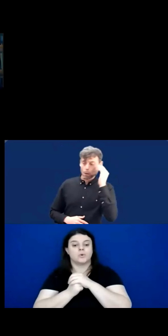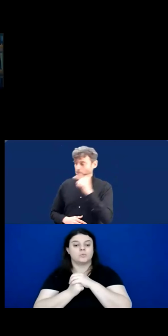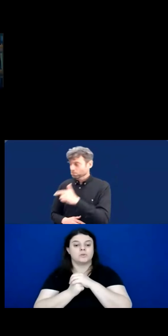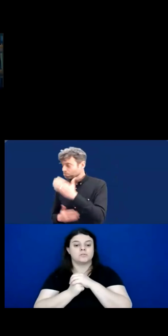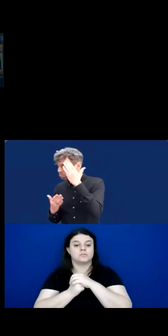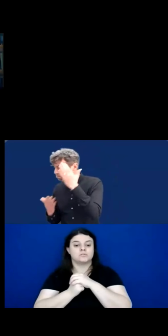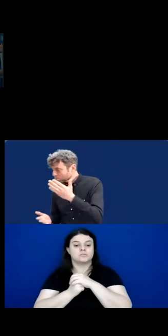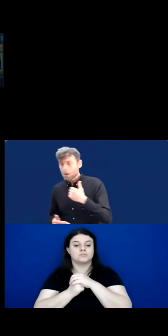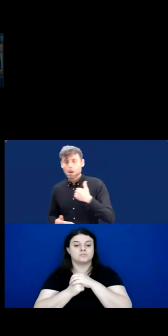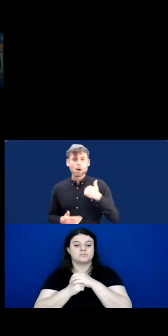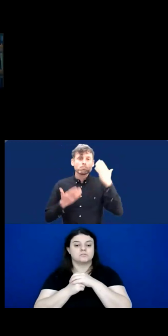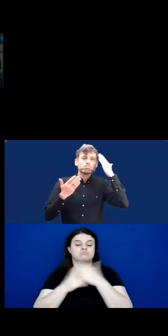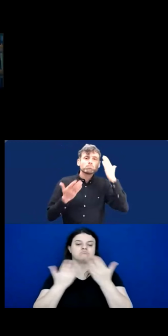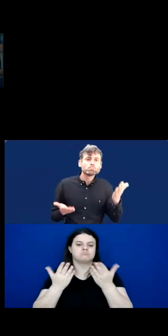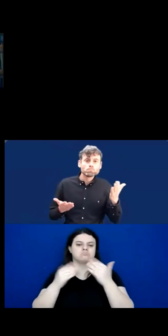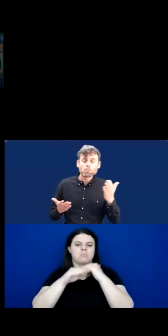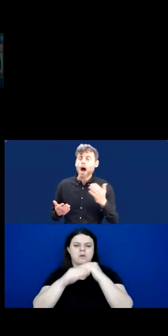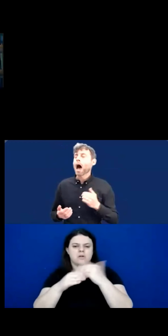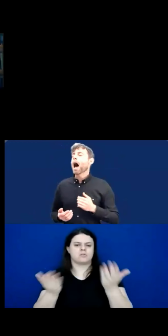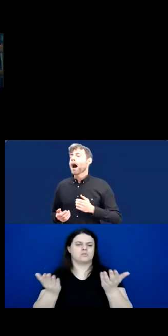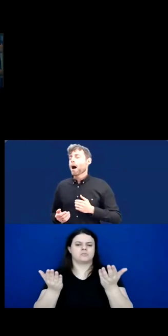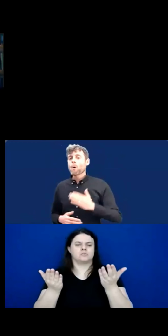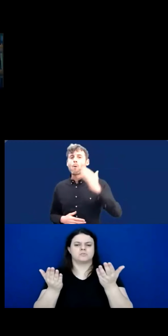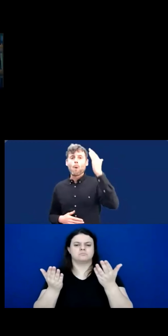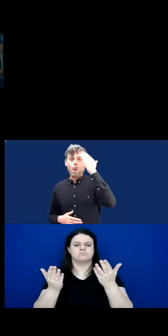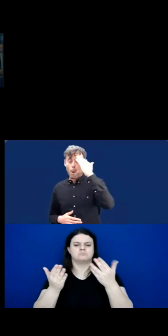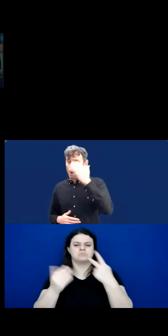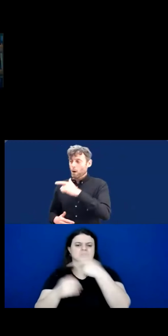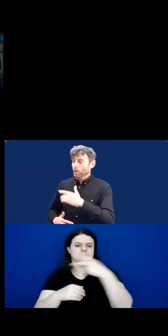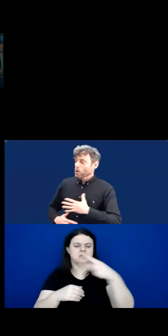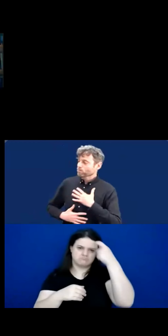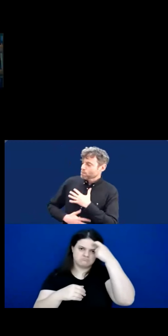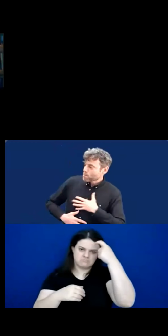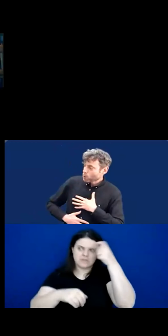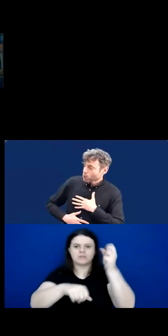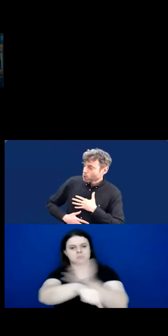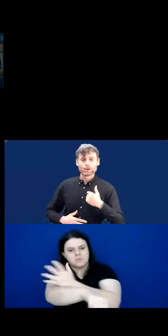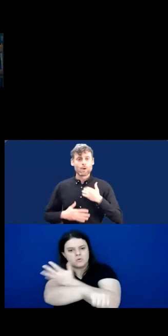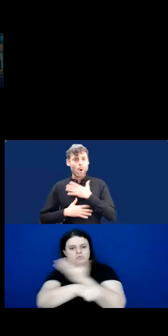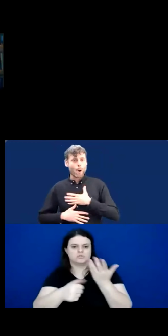understand each other's minds and emotions.